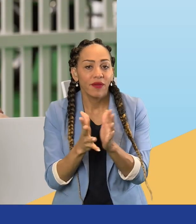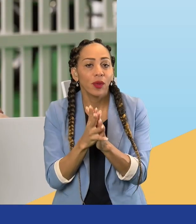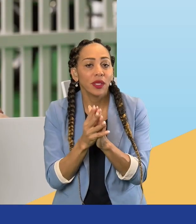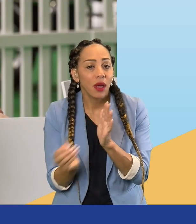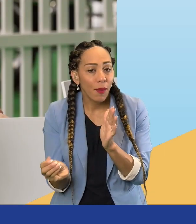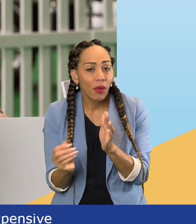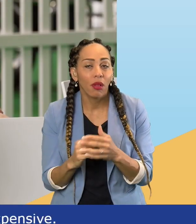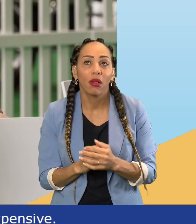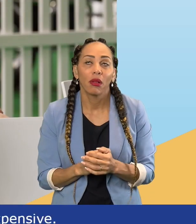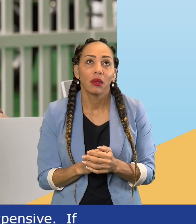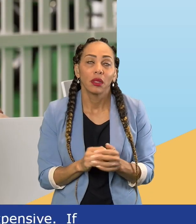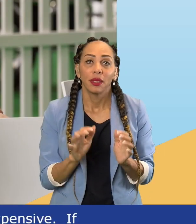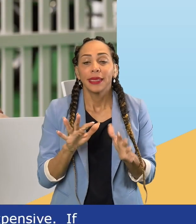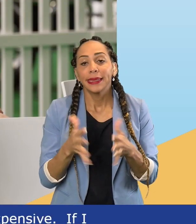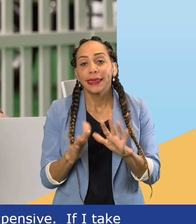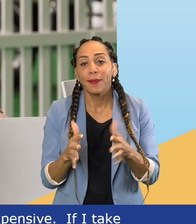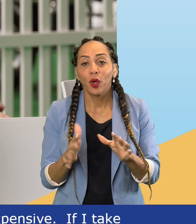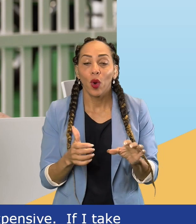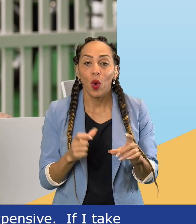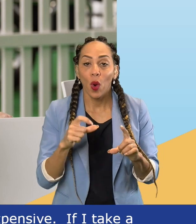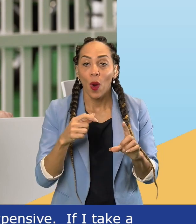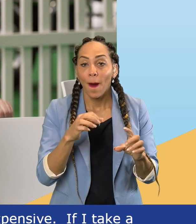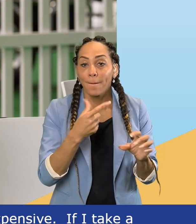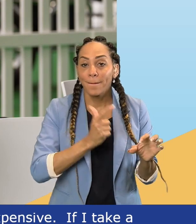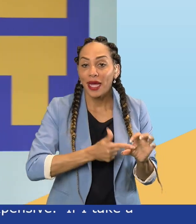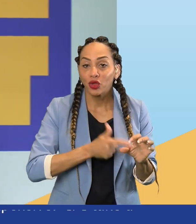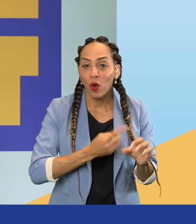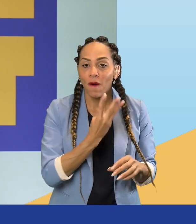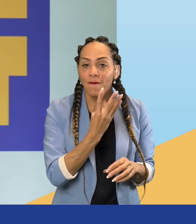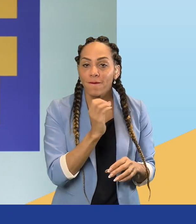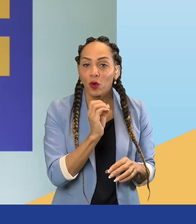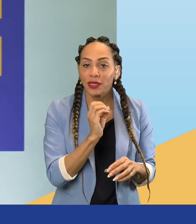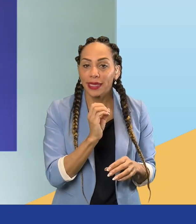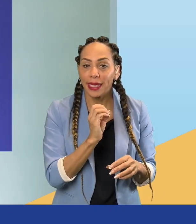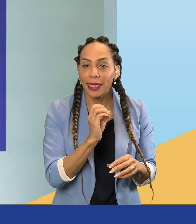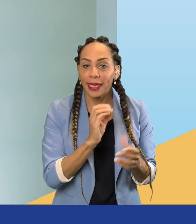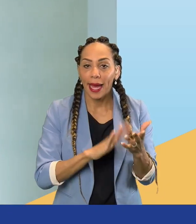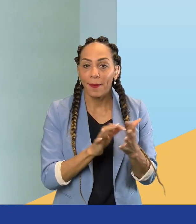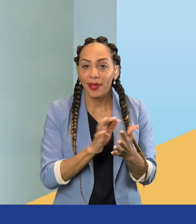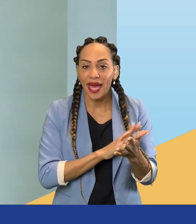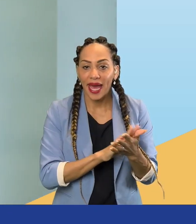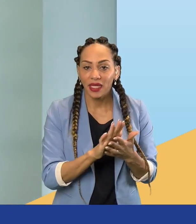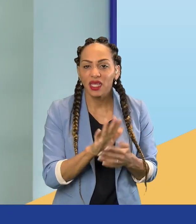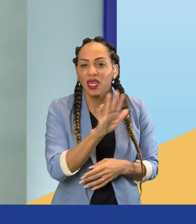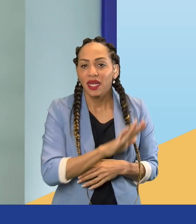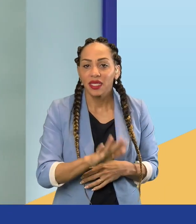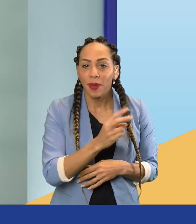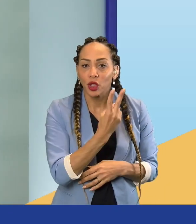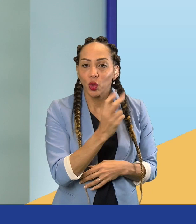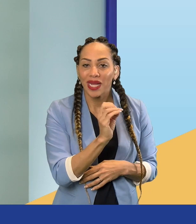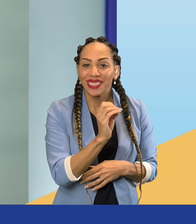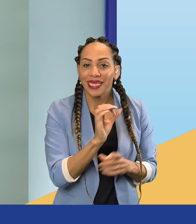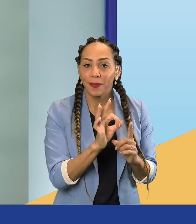a typical petrol car that does 40 miles to the gallon, based on current petrol prices, costs about 20 pence per mile to